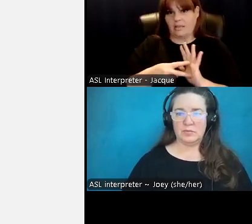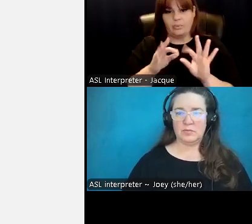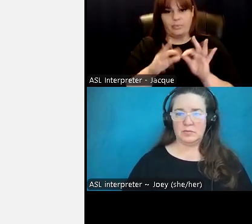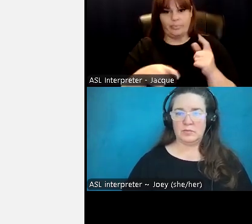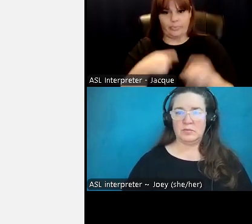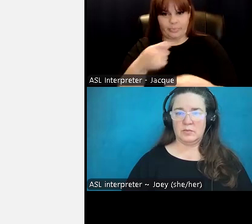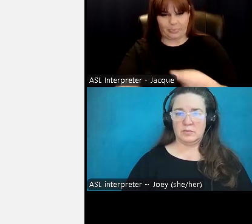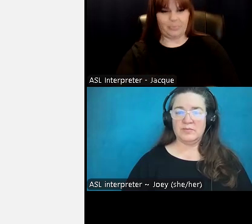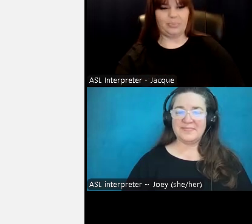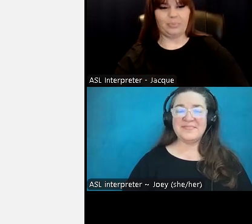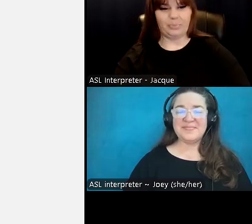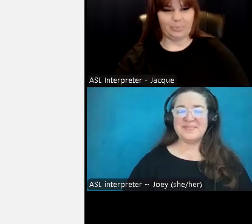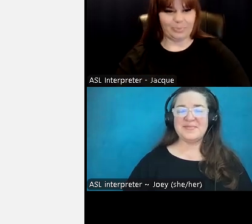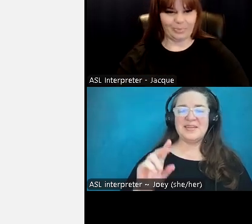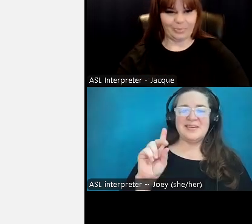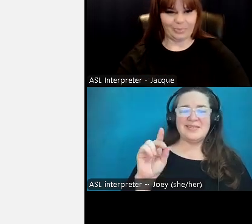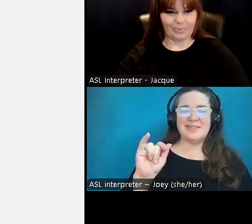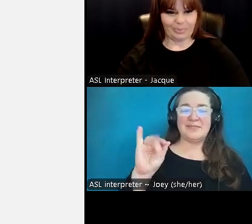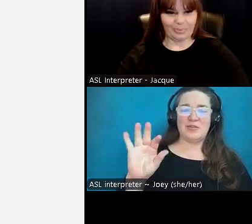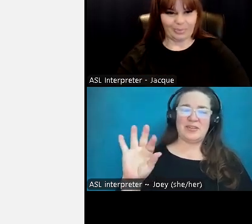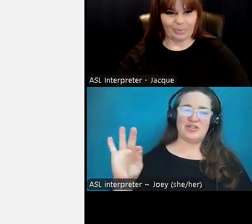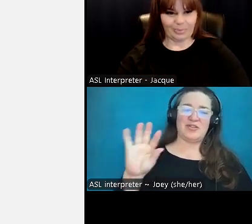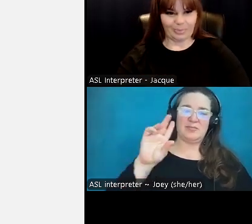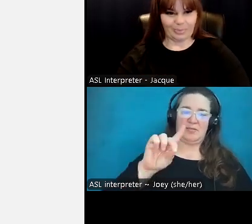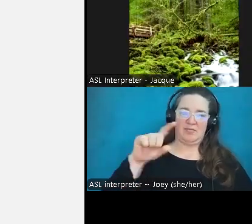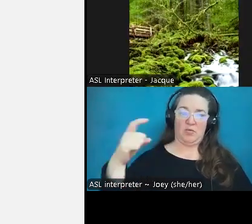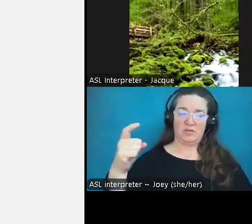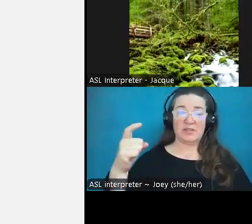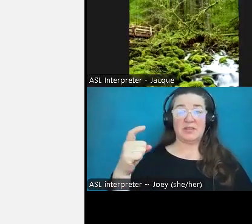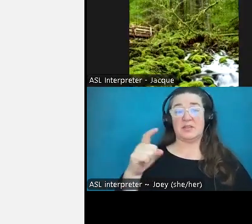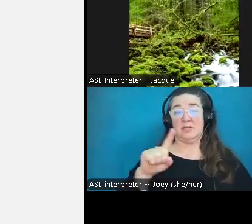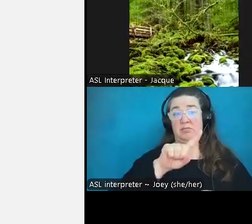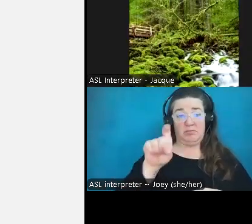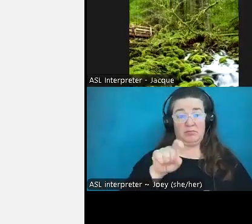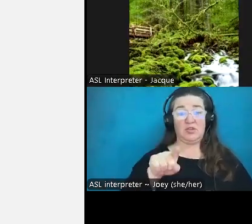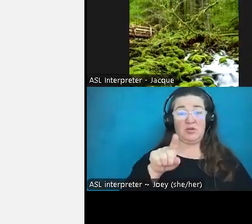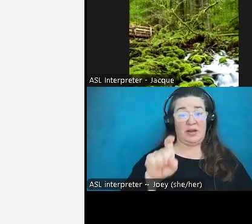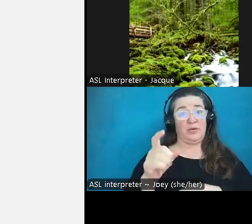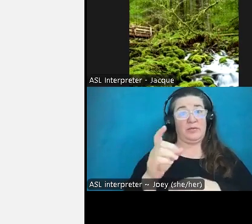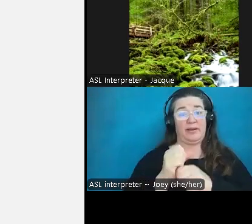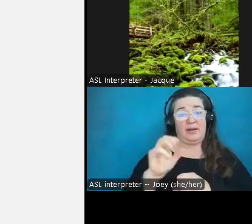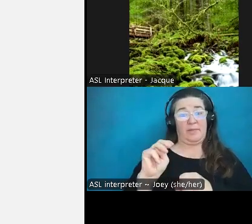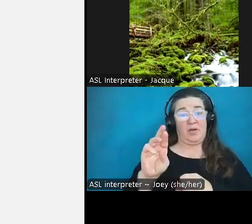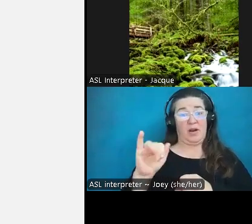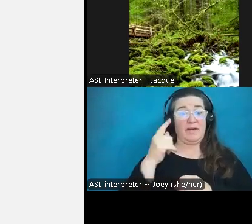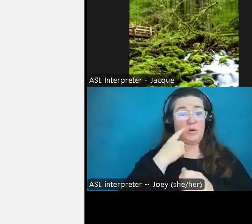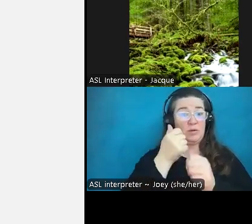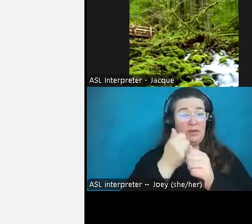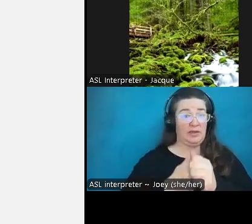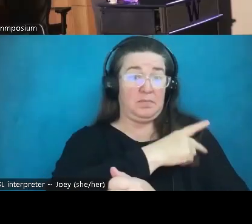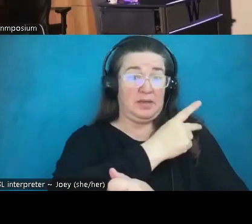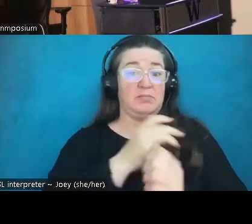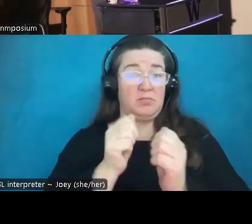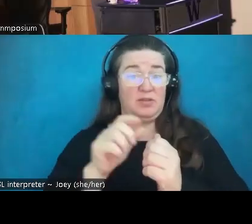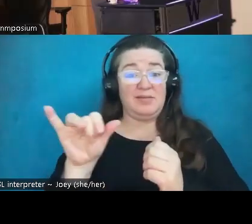bottom line question is, like, do you have to get an MRI on everybody who has these symptoms? No, I don't think so. And again, you don't want to